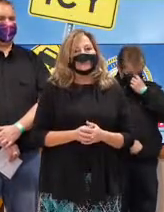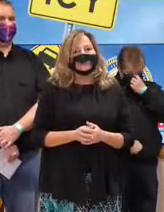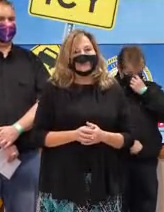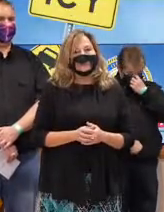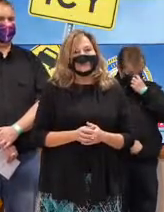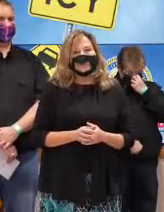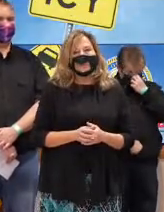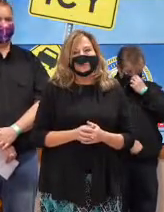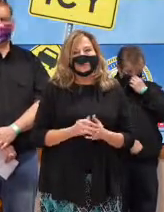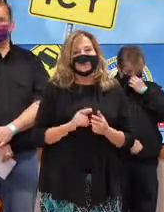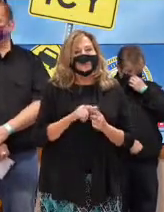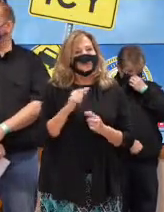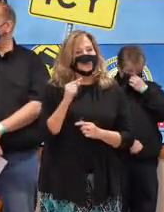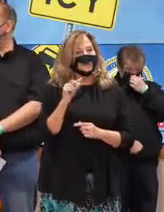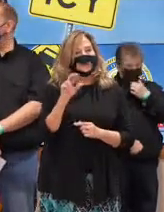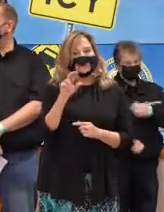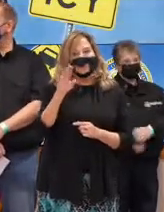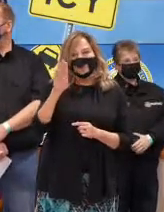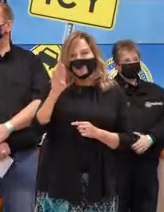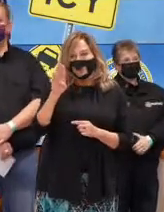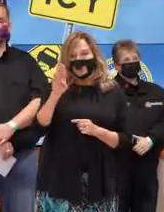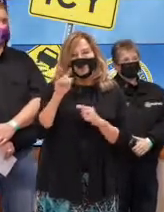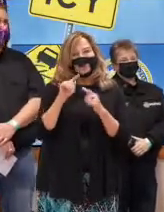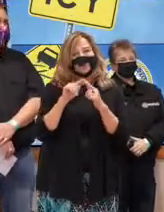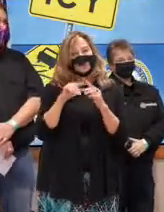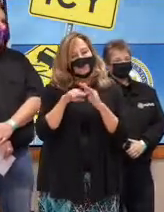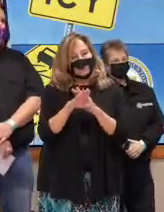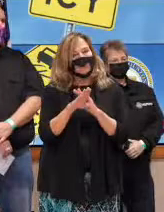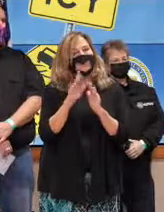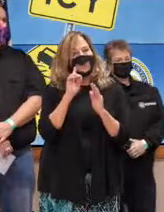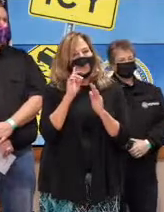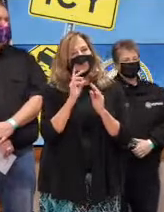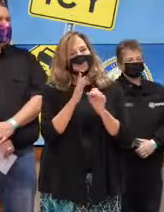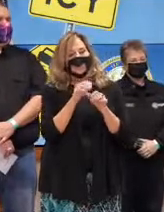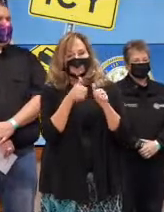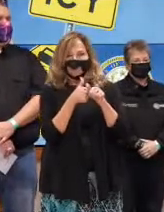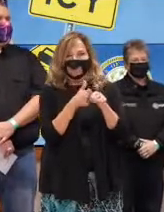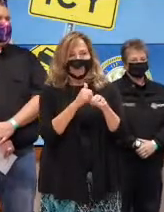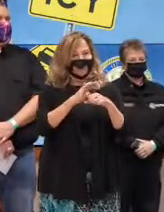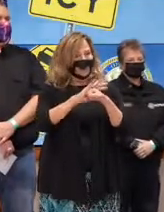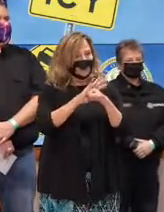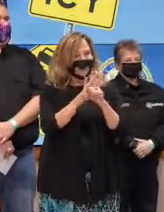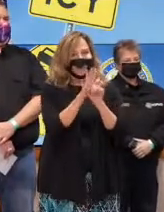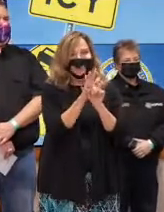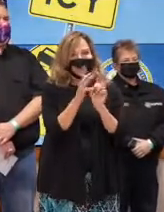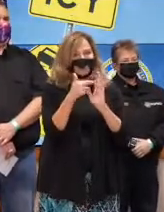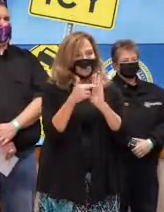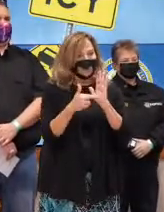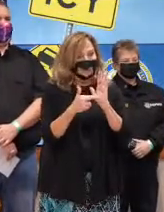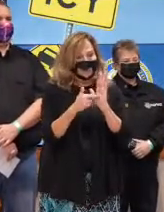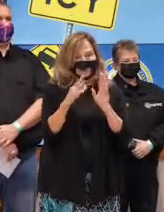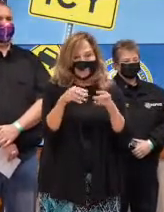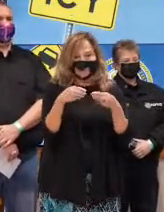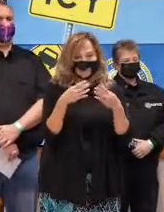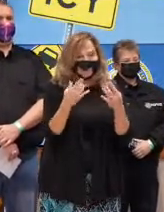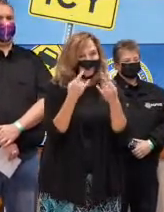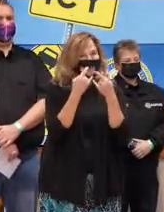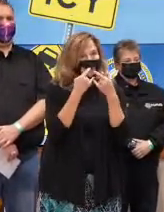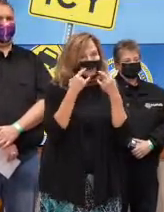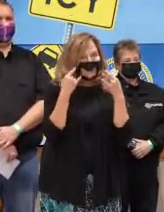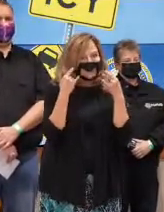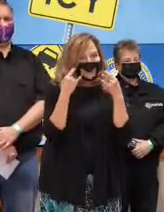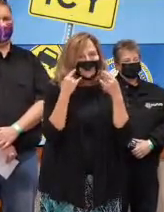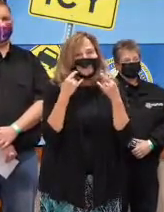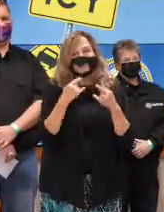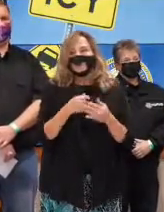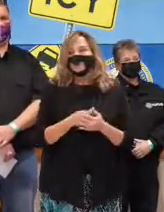utilizing the shelter, the George R. Brown, we will be exercising all of the COVID protocols, providing people with the masks,